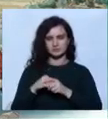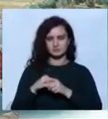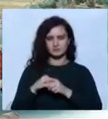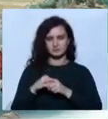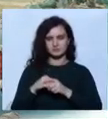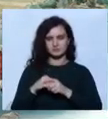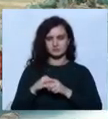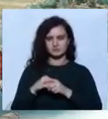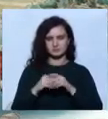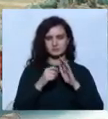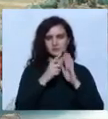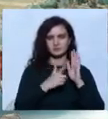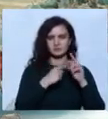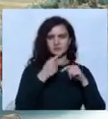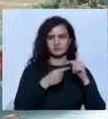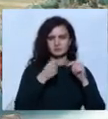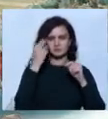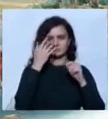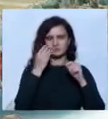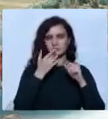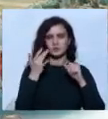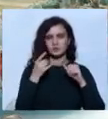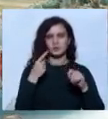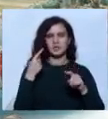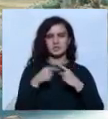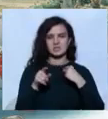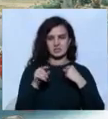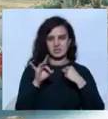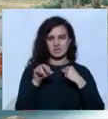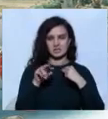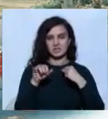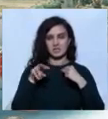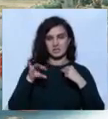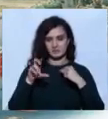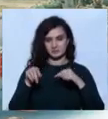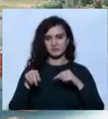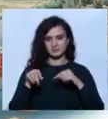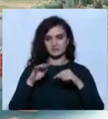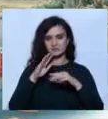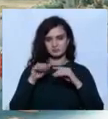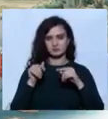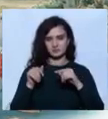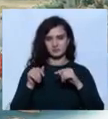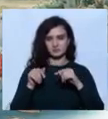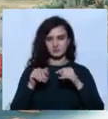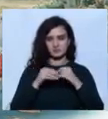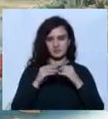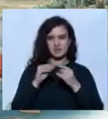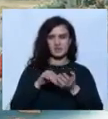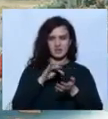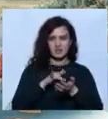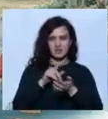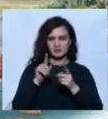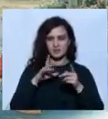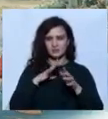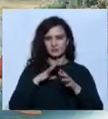the dreams of 17th century political radicals long after they were chased out of towns and cities in England